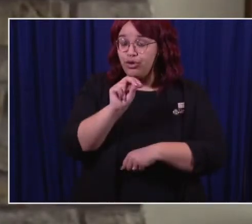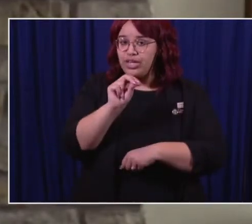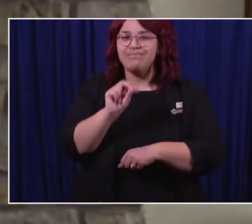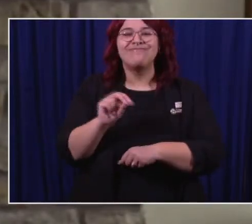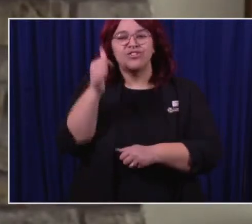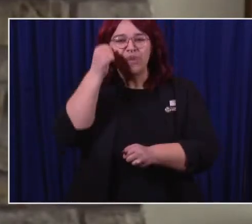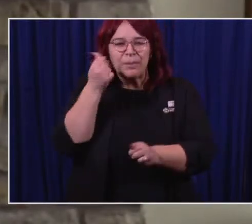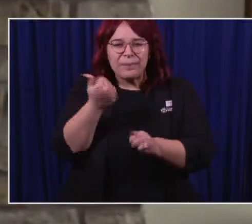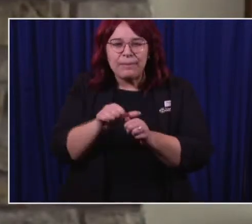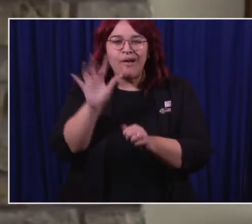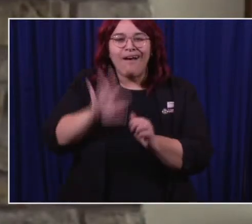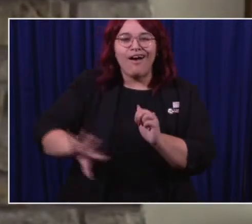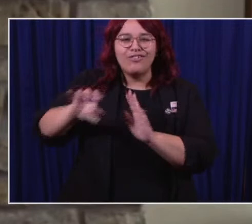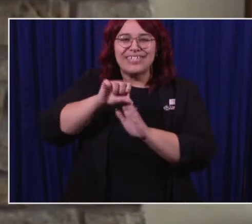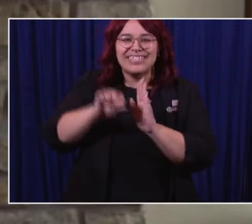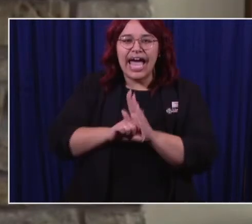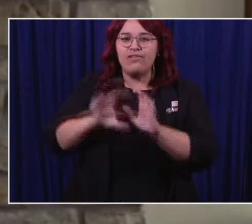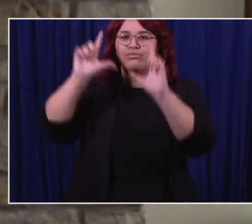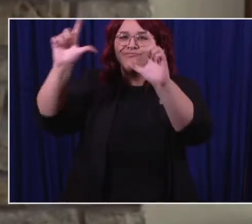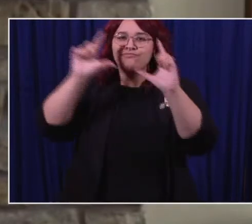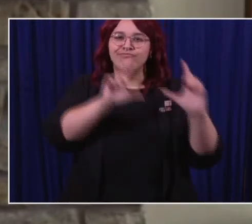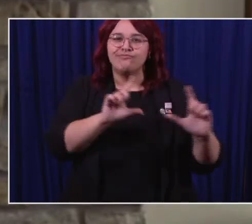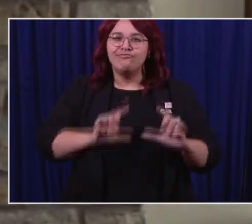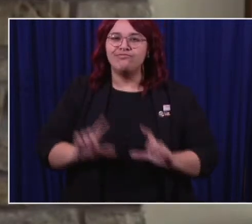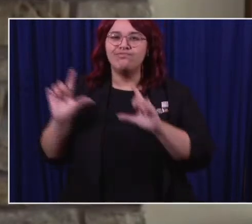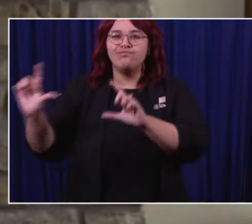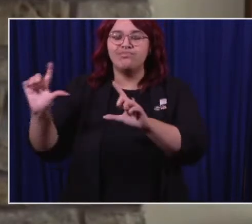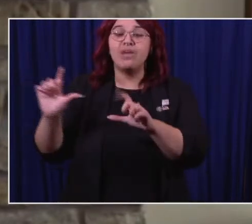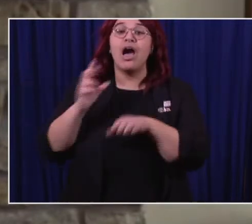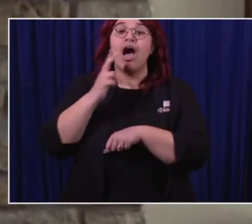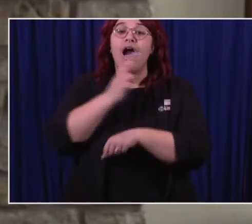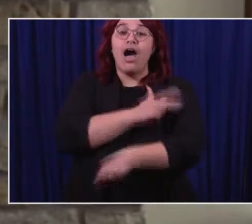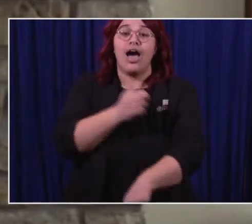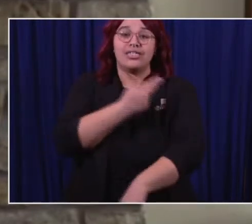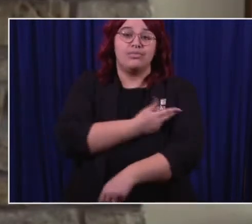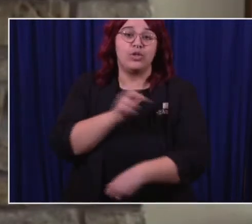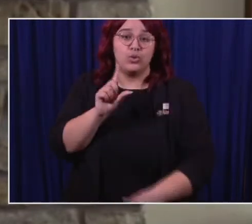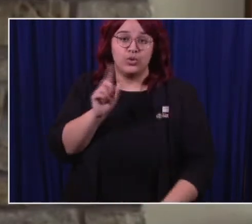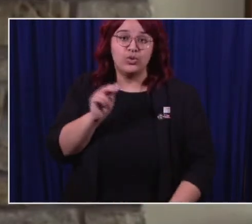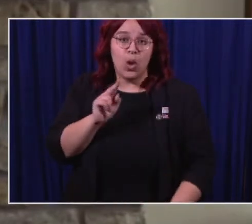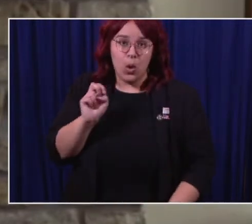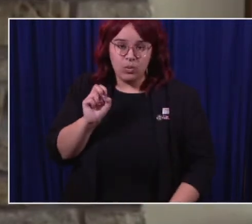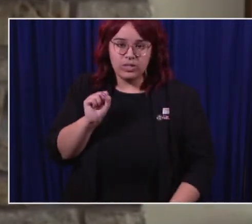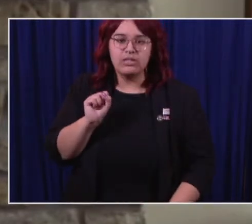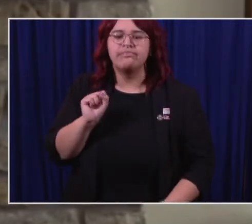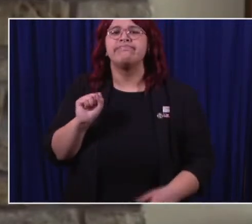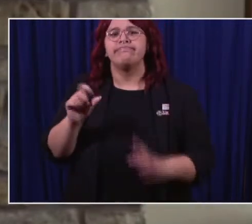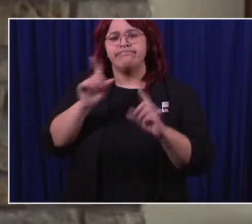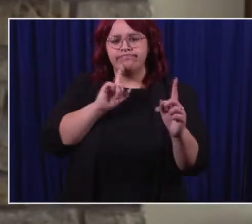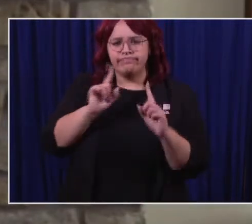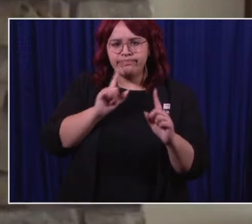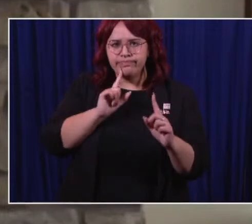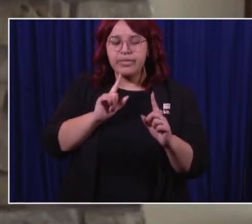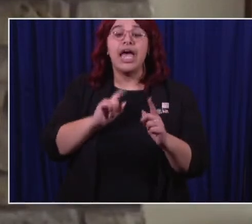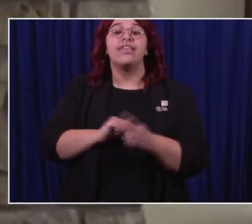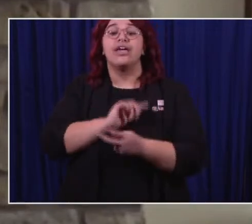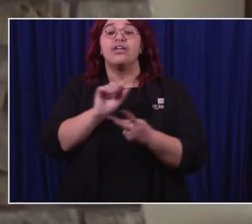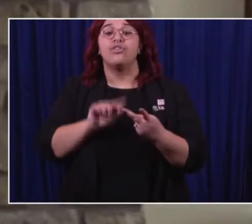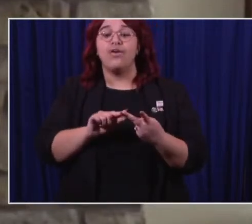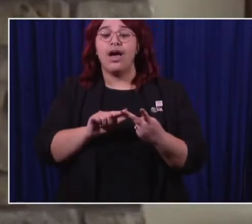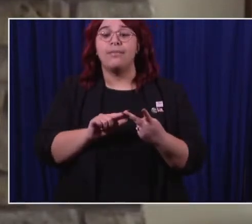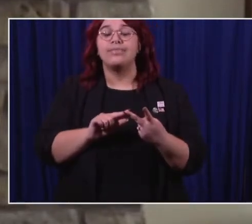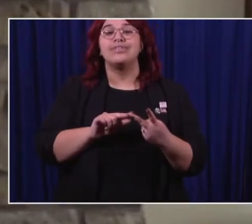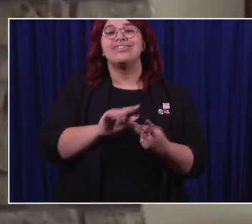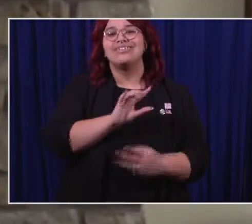and then I go at 7:15 with the health departments from 7:15 to 8. And we were talking